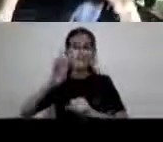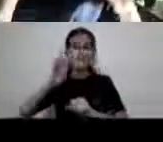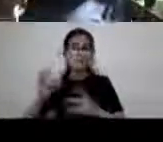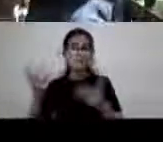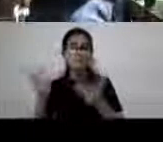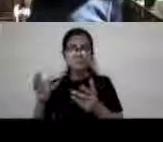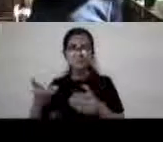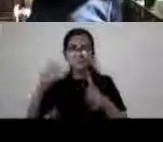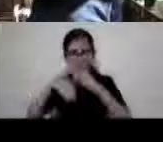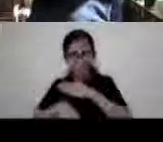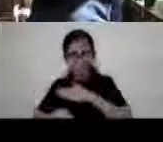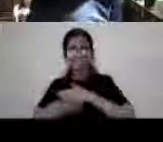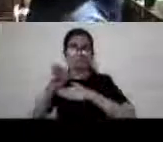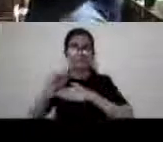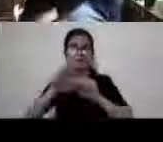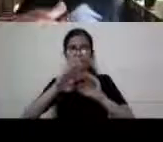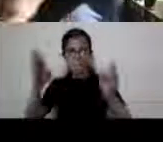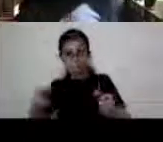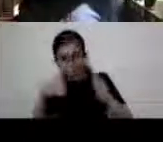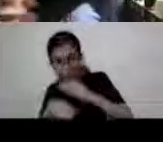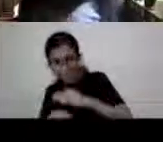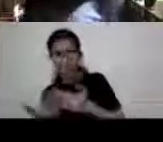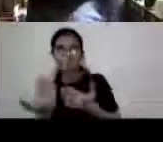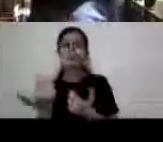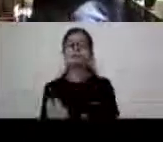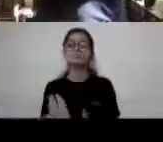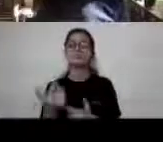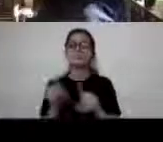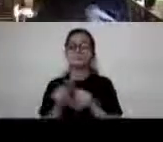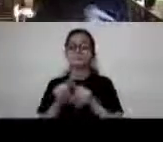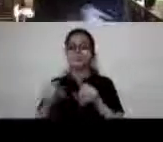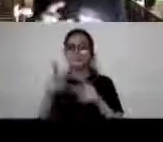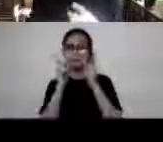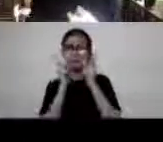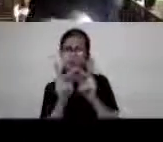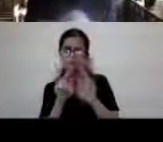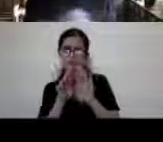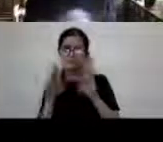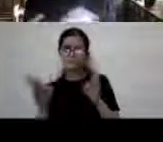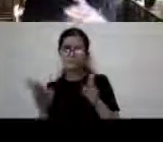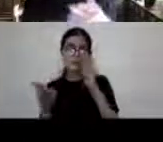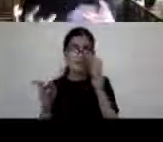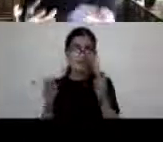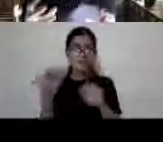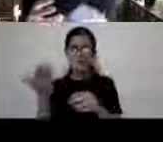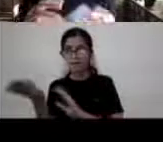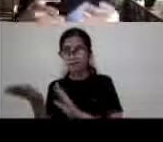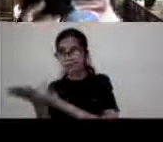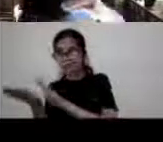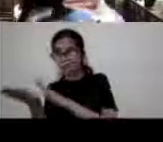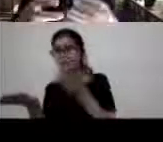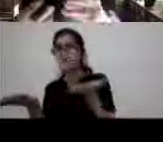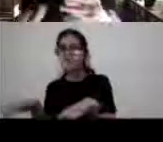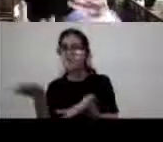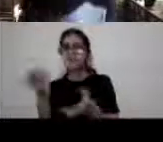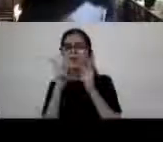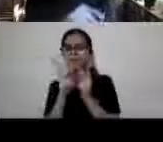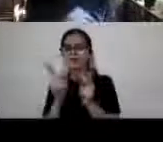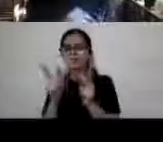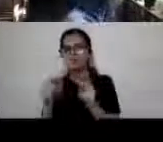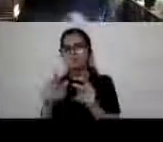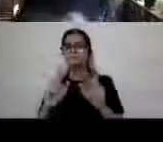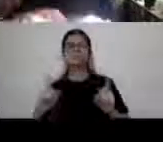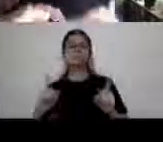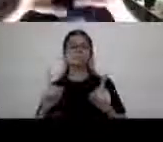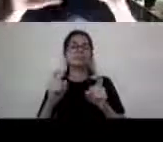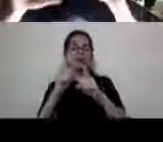underneath those tables. And as you can see here on the right, it has become something very